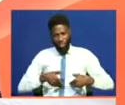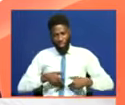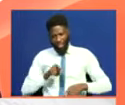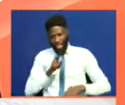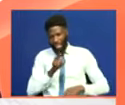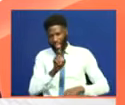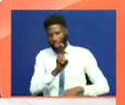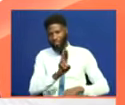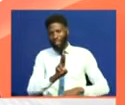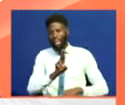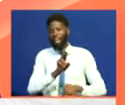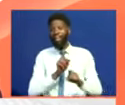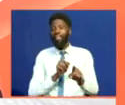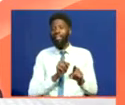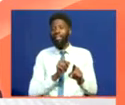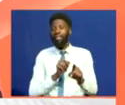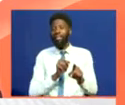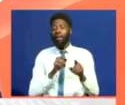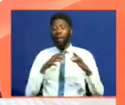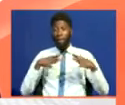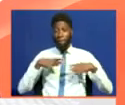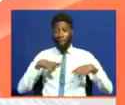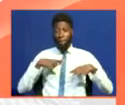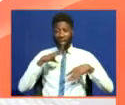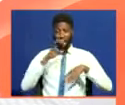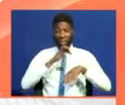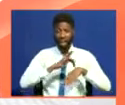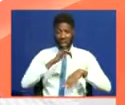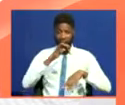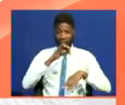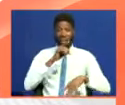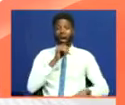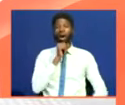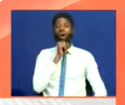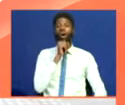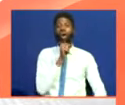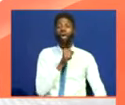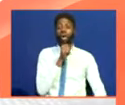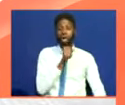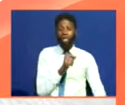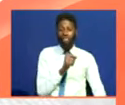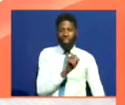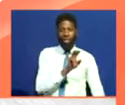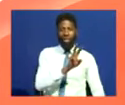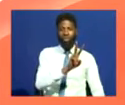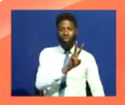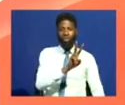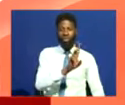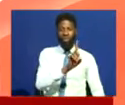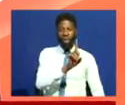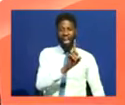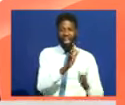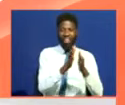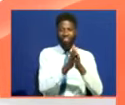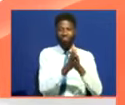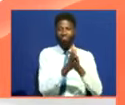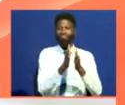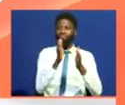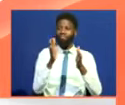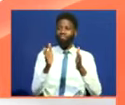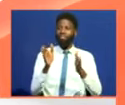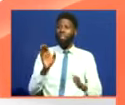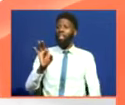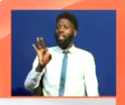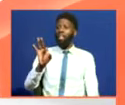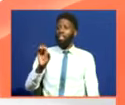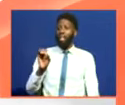the ages most affected are between 21 to 30. That is the youth, that is the young women. And